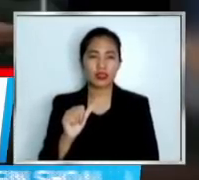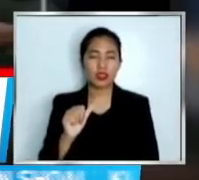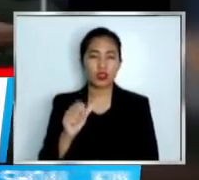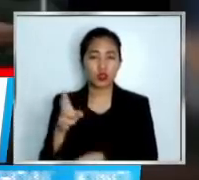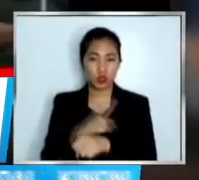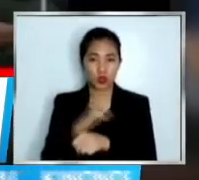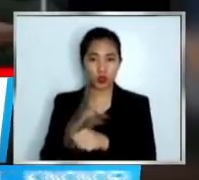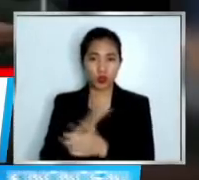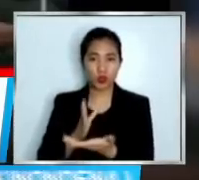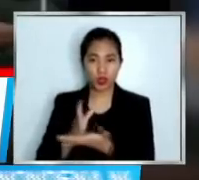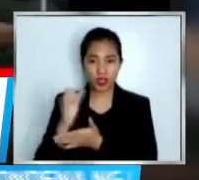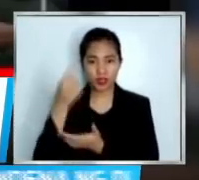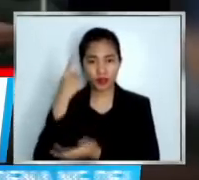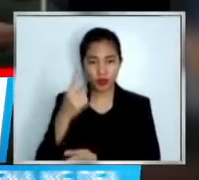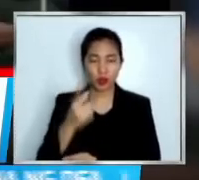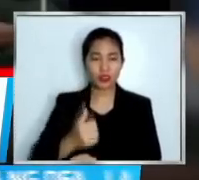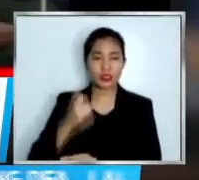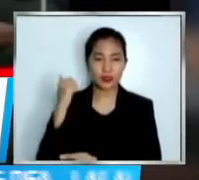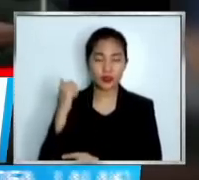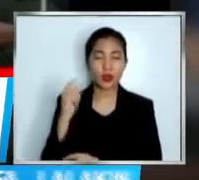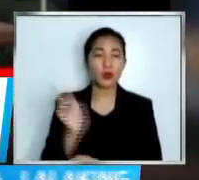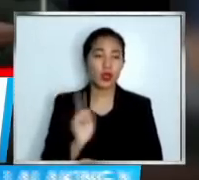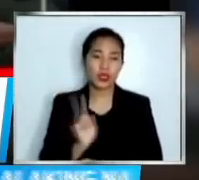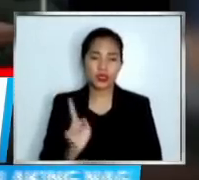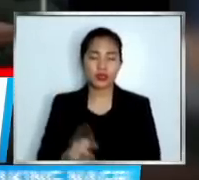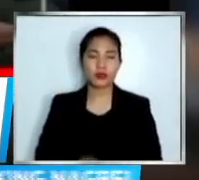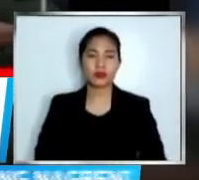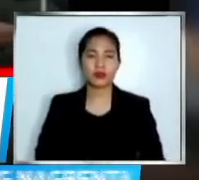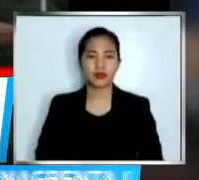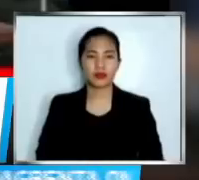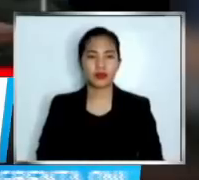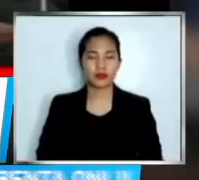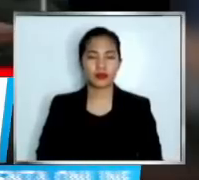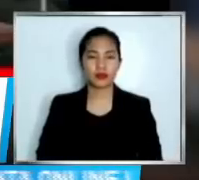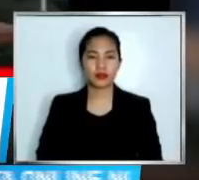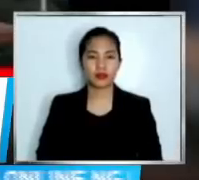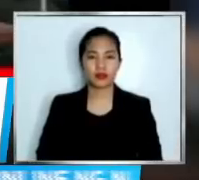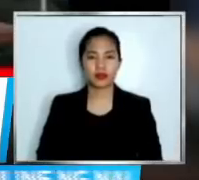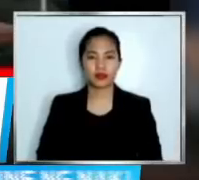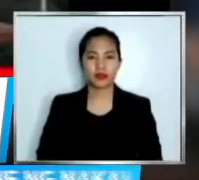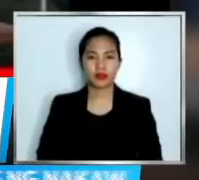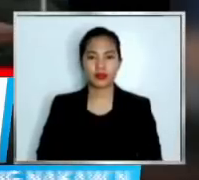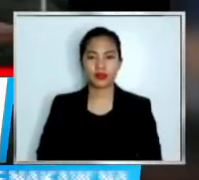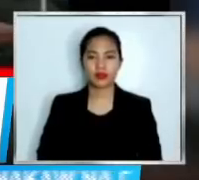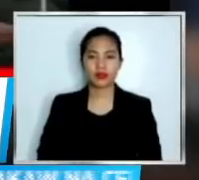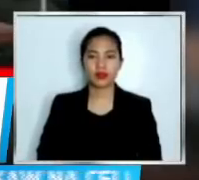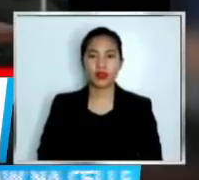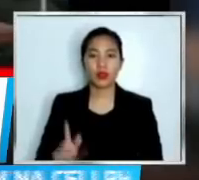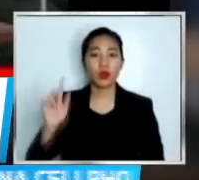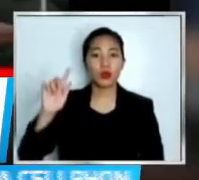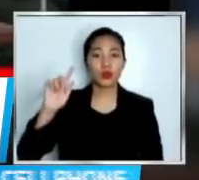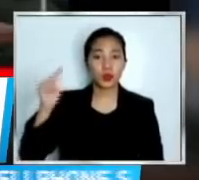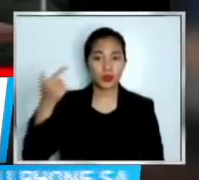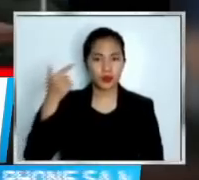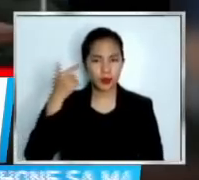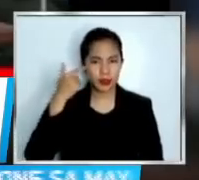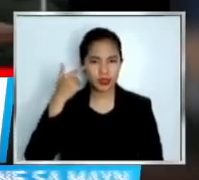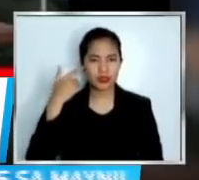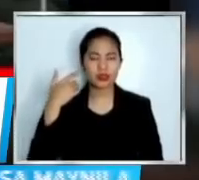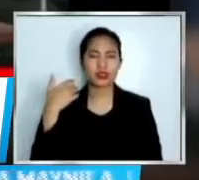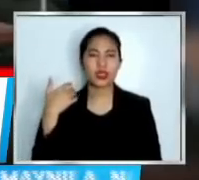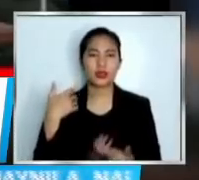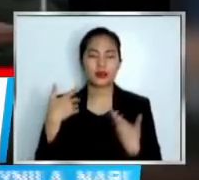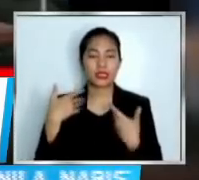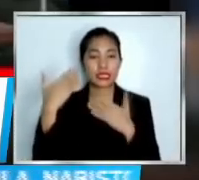right to match is because government is constrained by